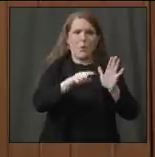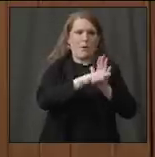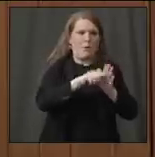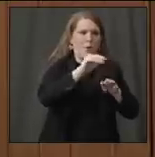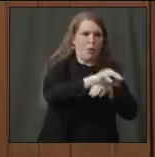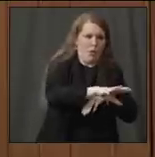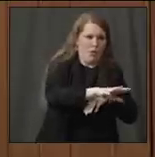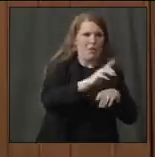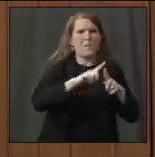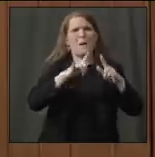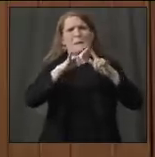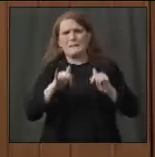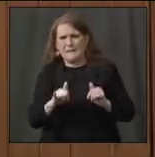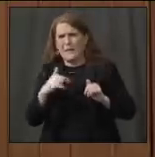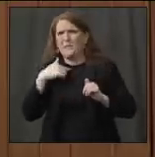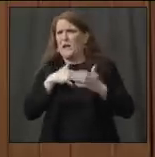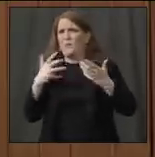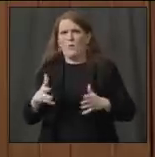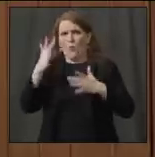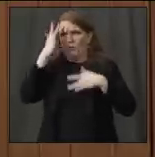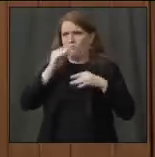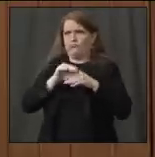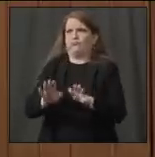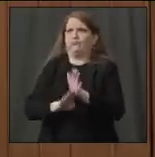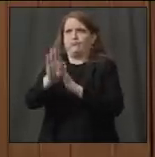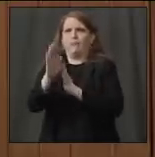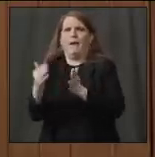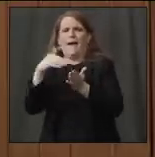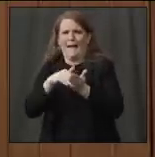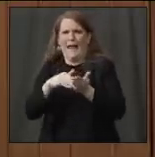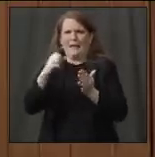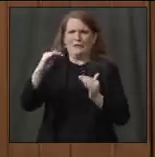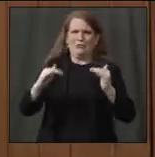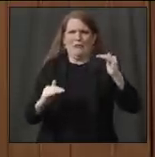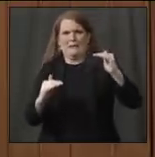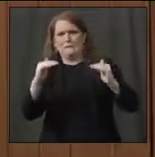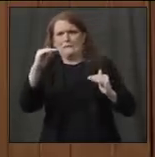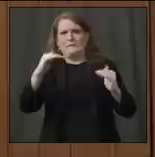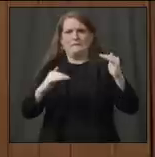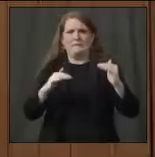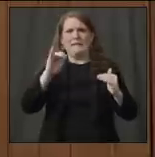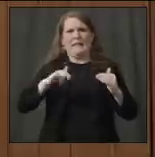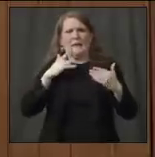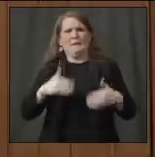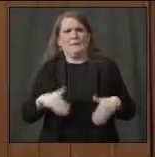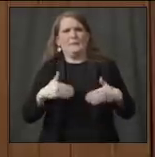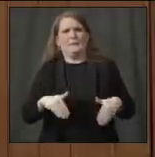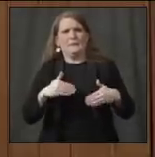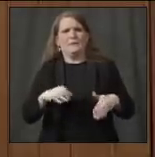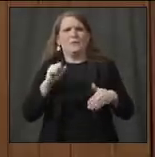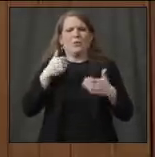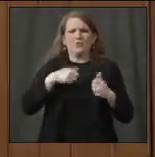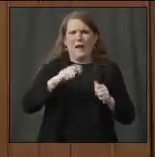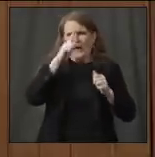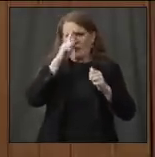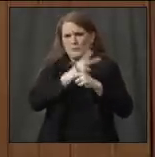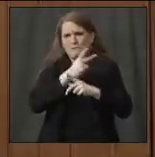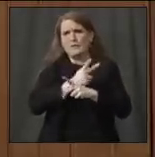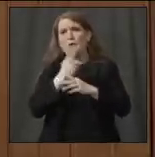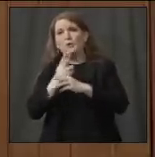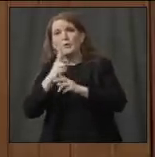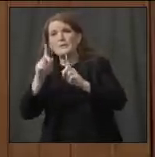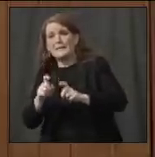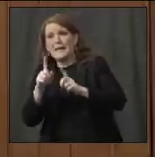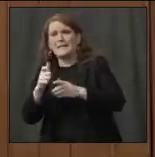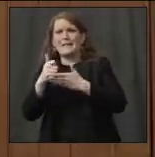carefully. And so as we look at those types of activities, the testing is going up at the same time, and we're looking at how we marry the two to get to the right